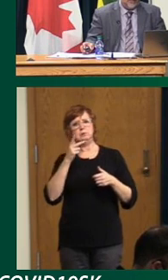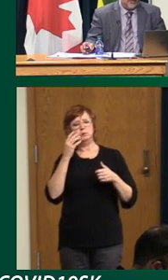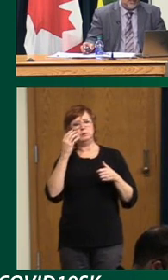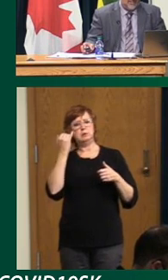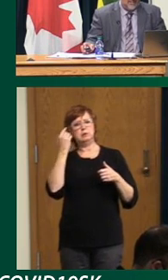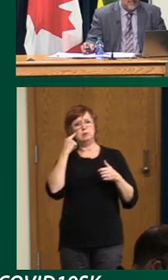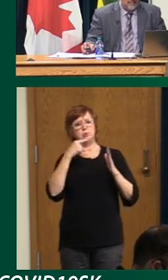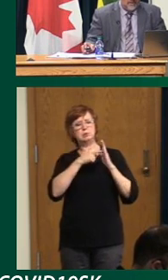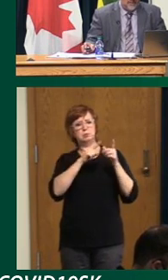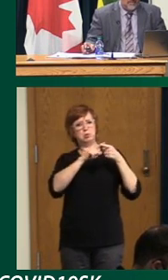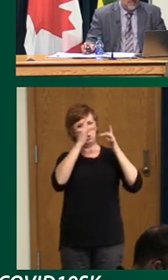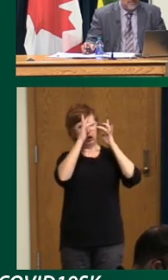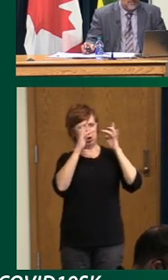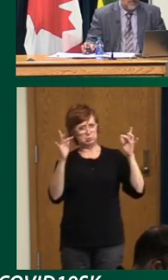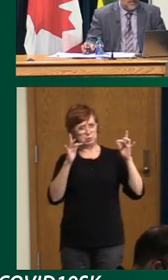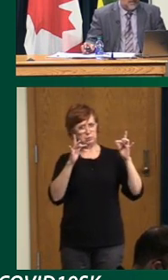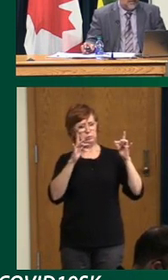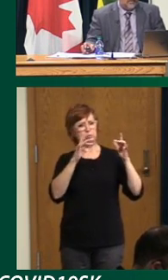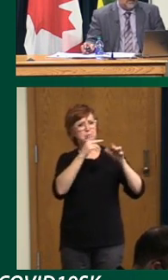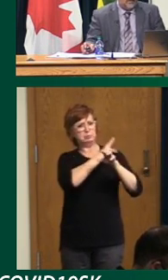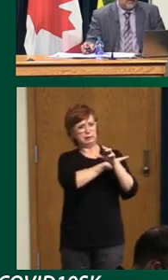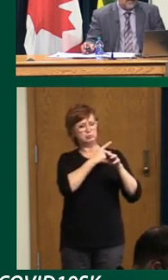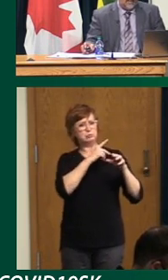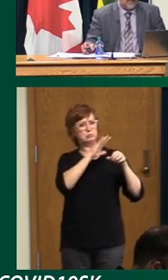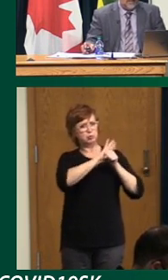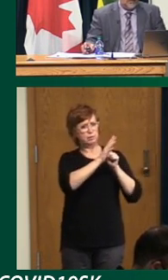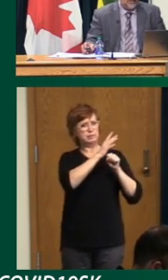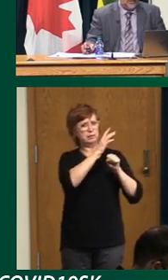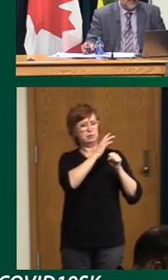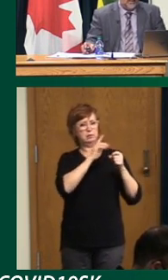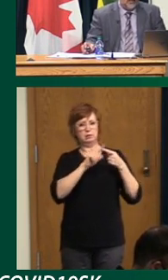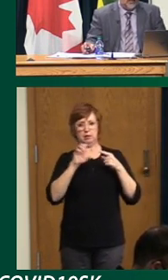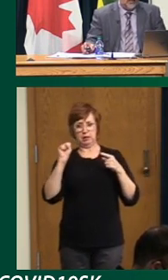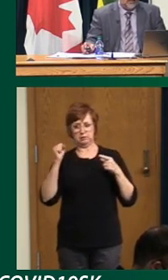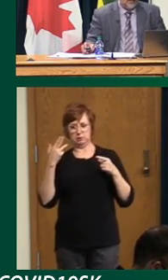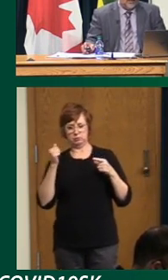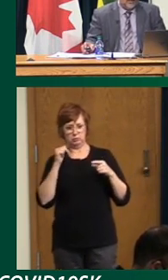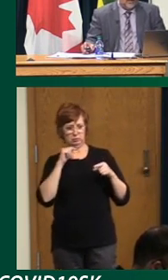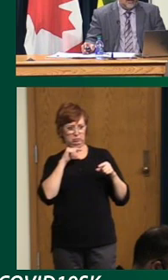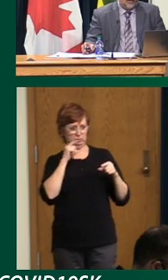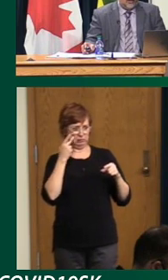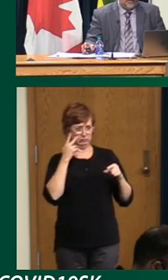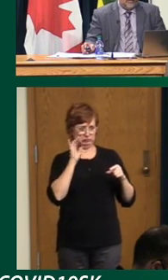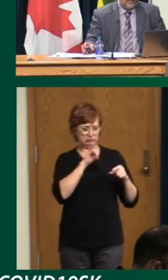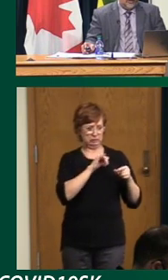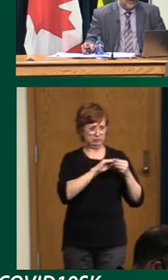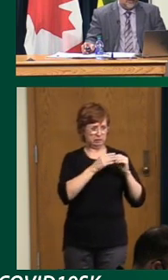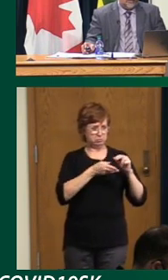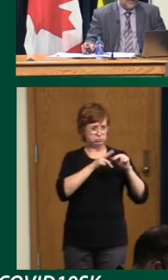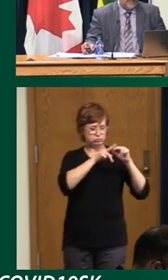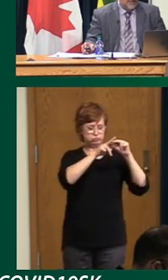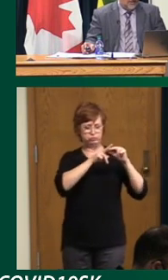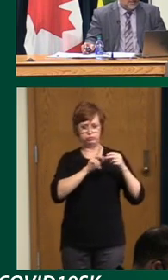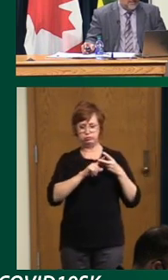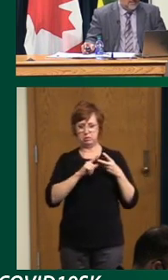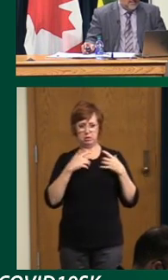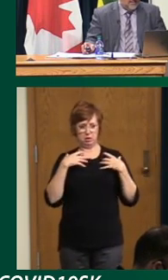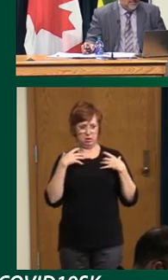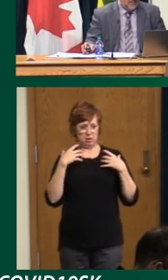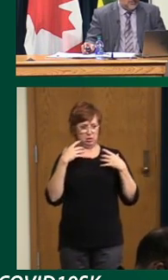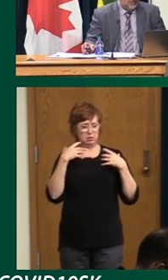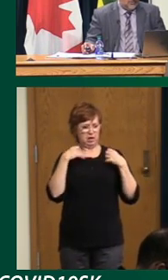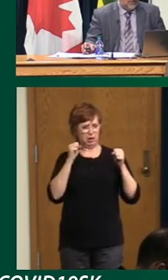that this is obviously the concern for the Saskatchewan Health Authority and all people who work in hospitals, that